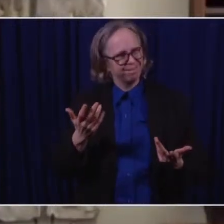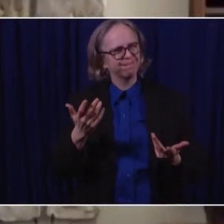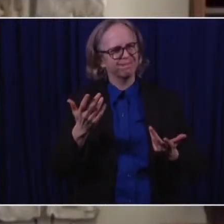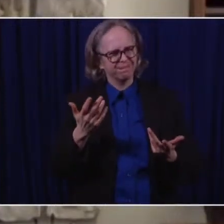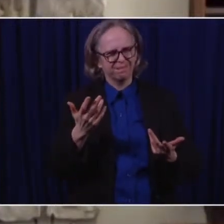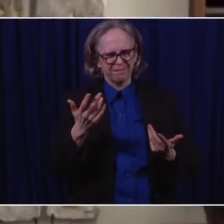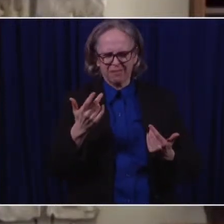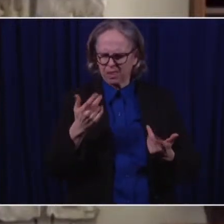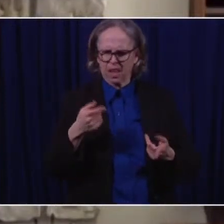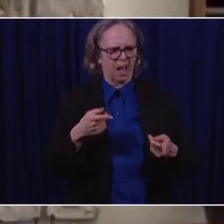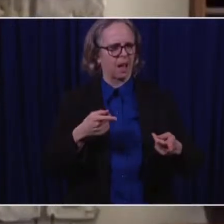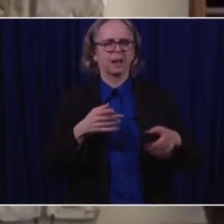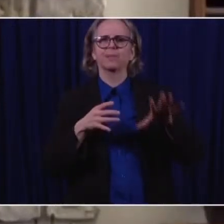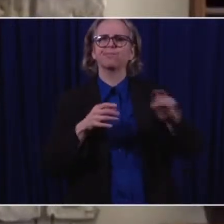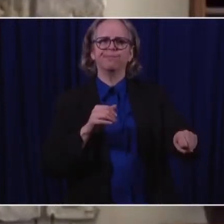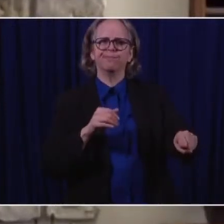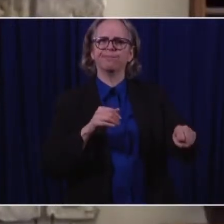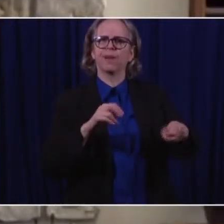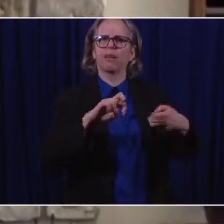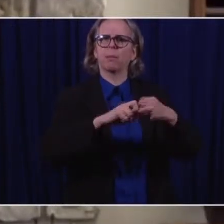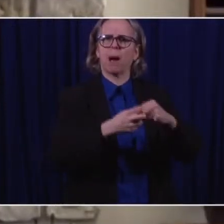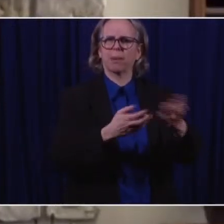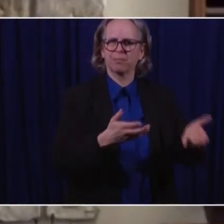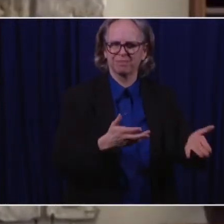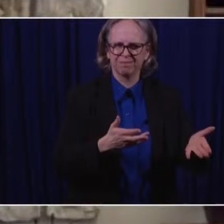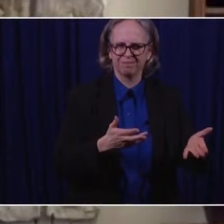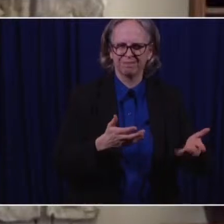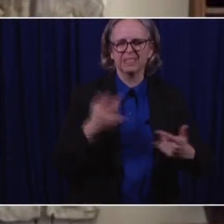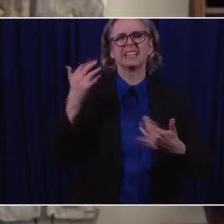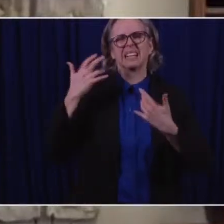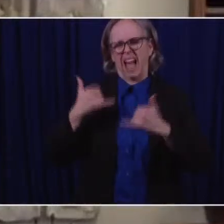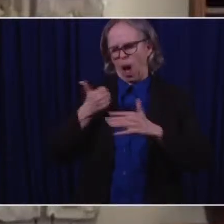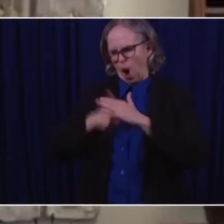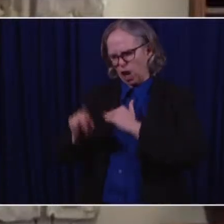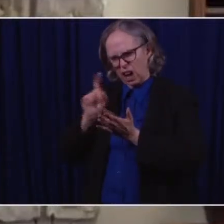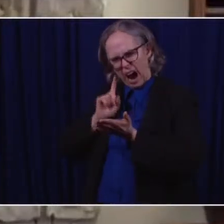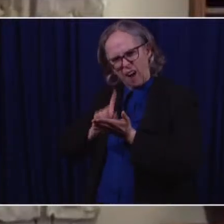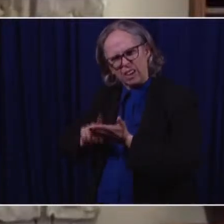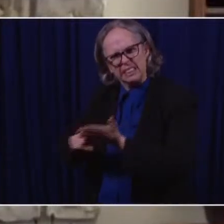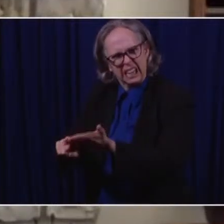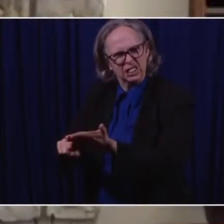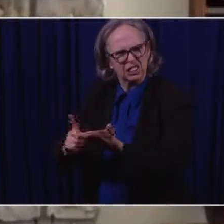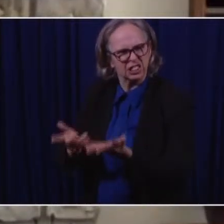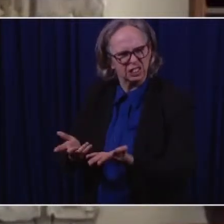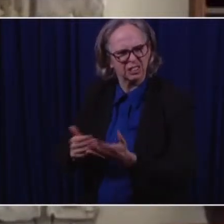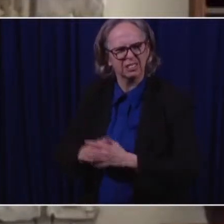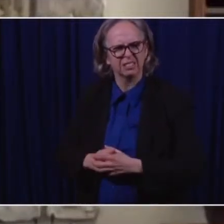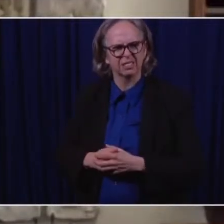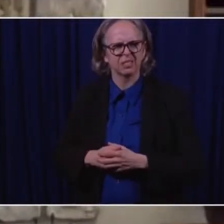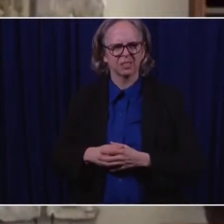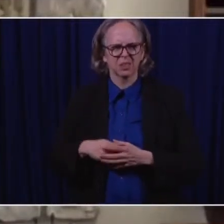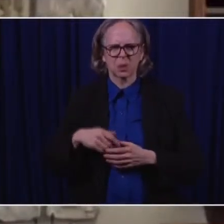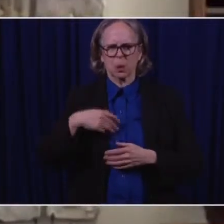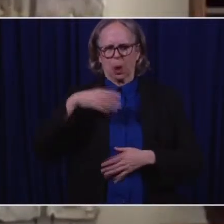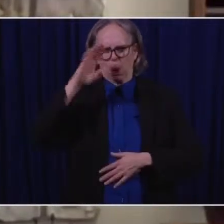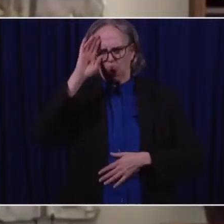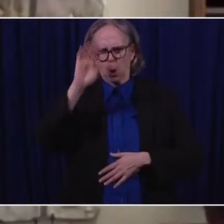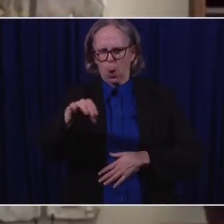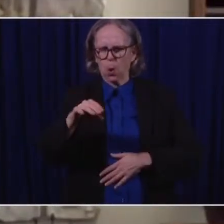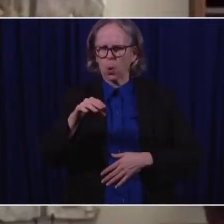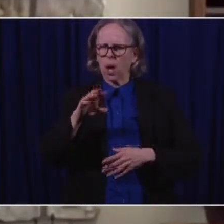this, but is because of the surge that was occurring. So we knew that there was a surge. The other thing, when you